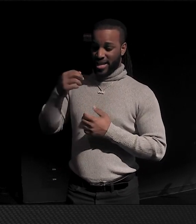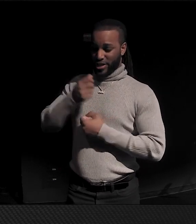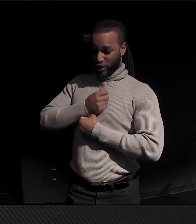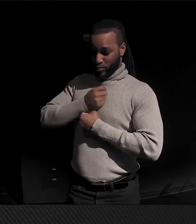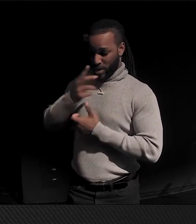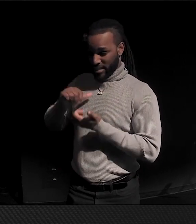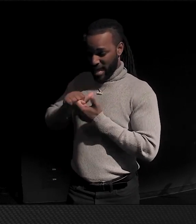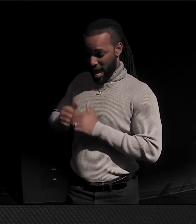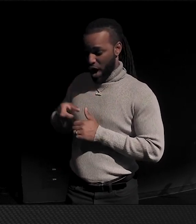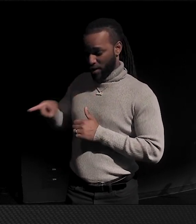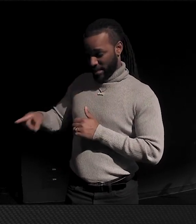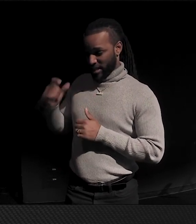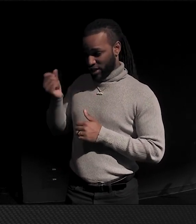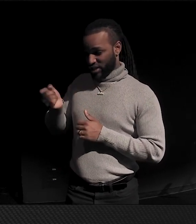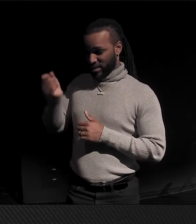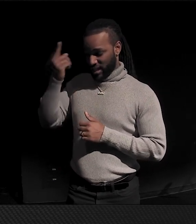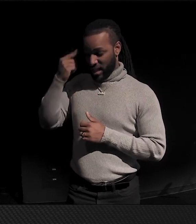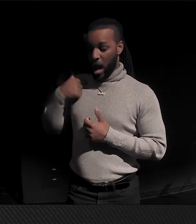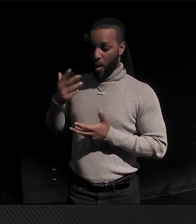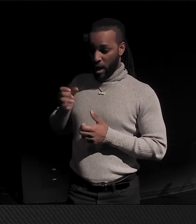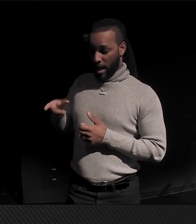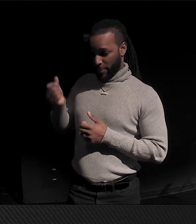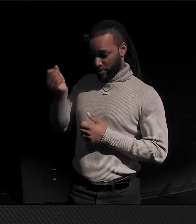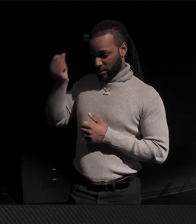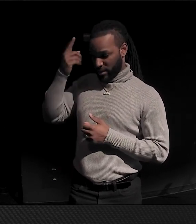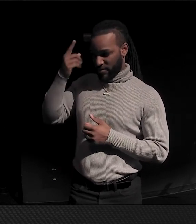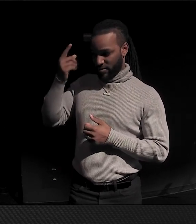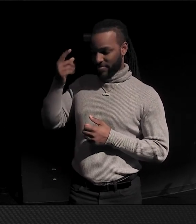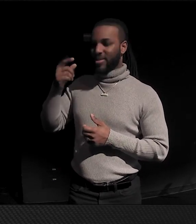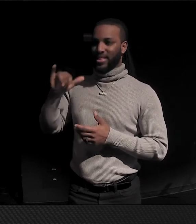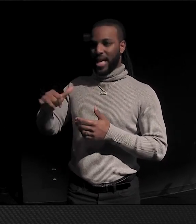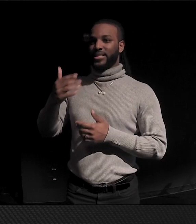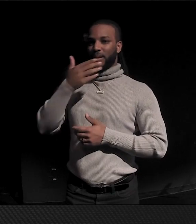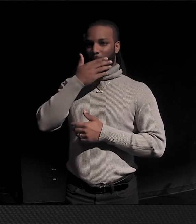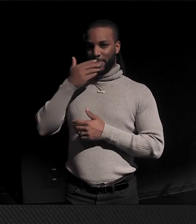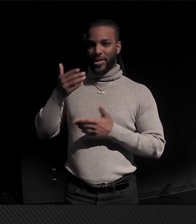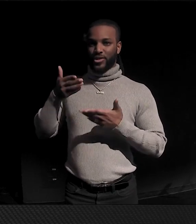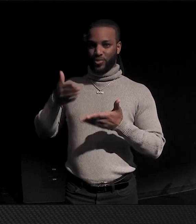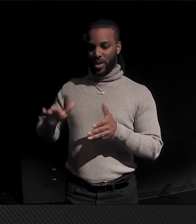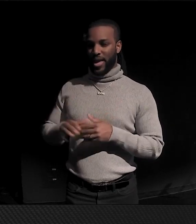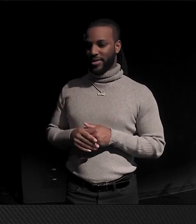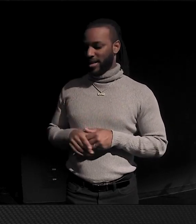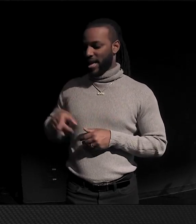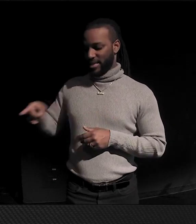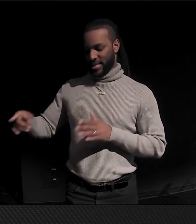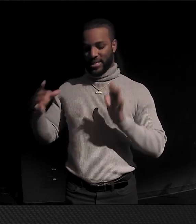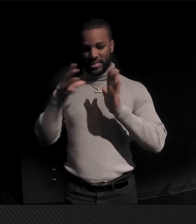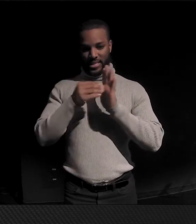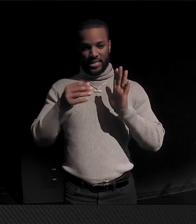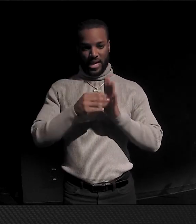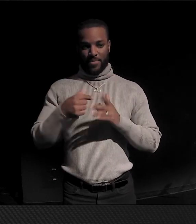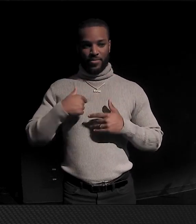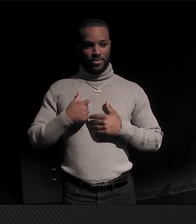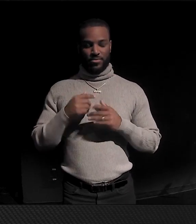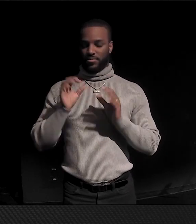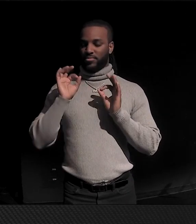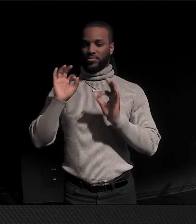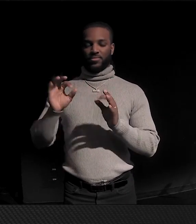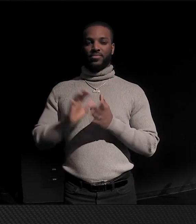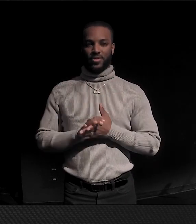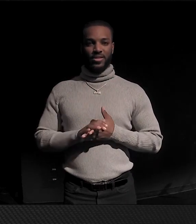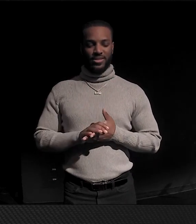he should receive it, and I want him to receive it, the best way for me to do it is praying his word back to him. So,